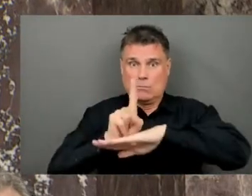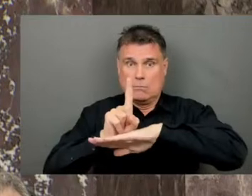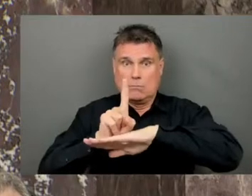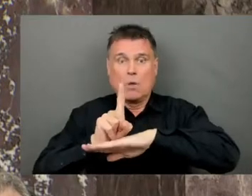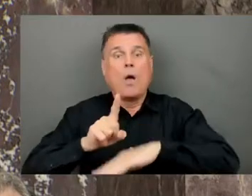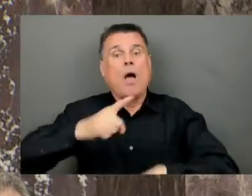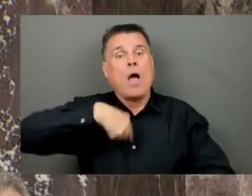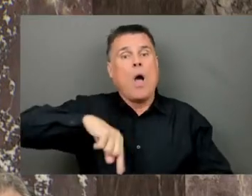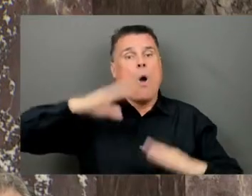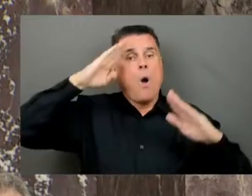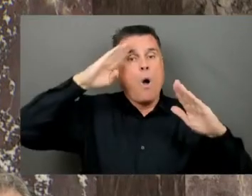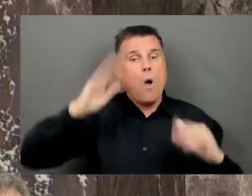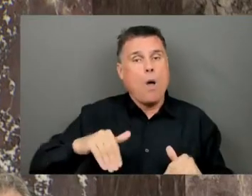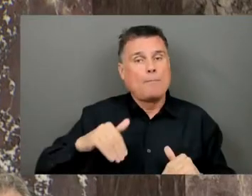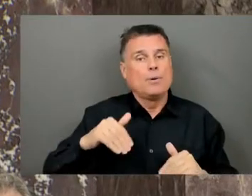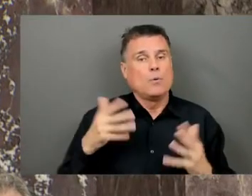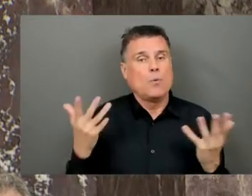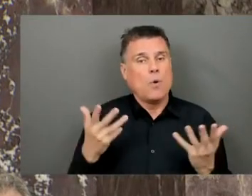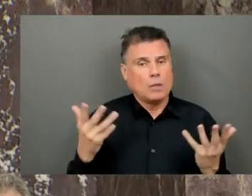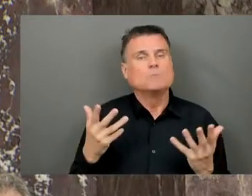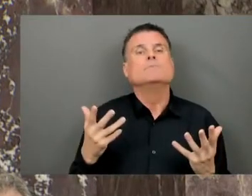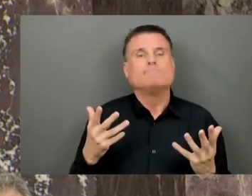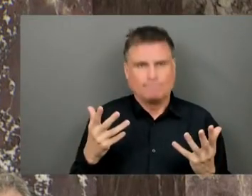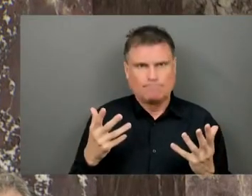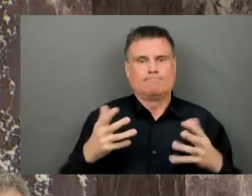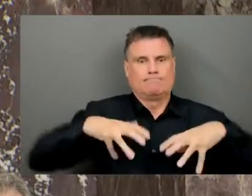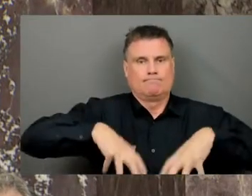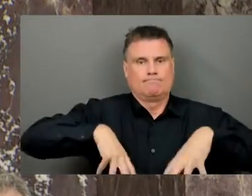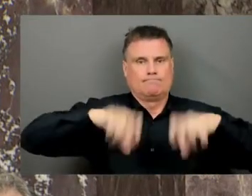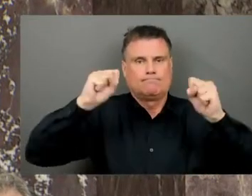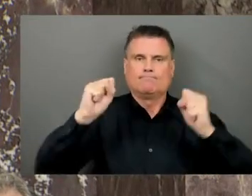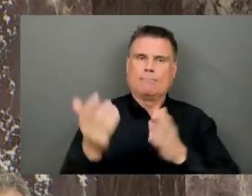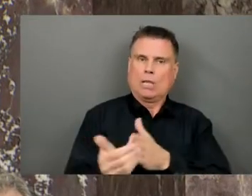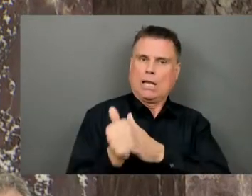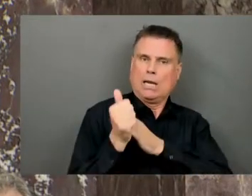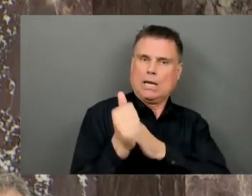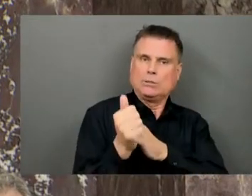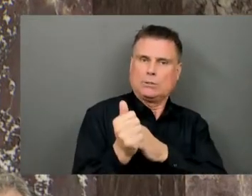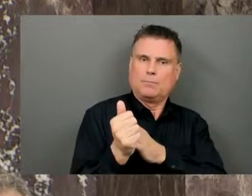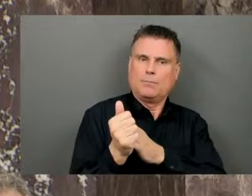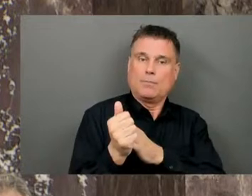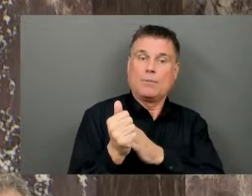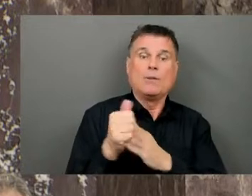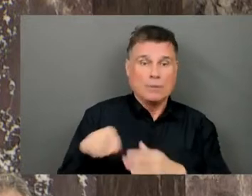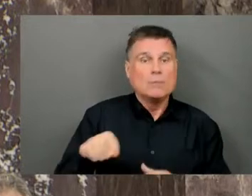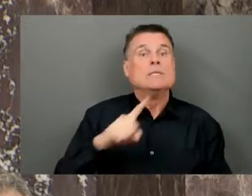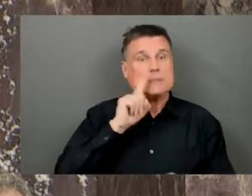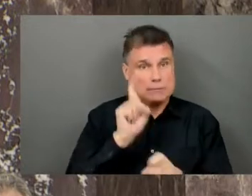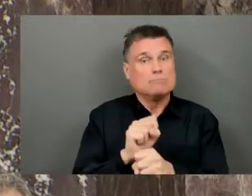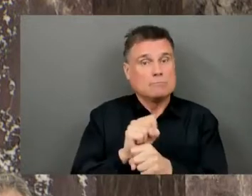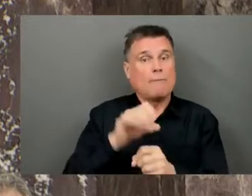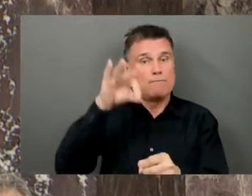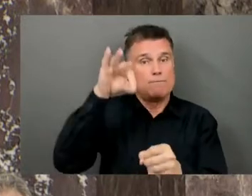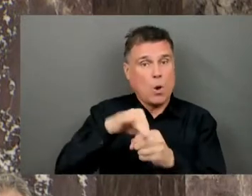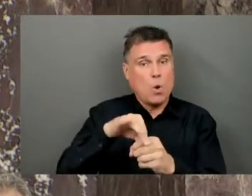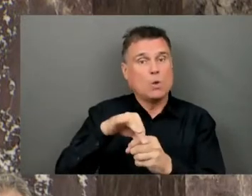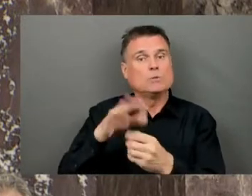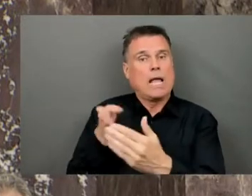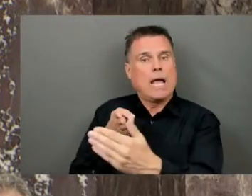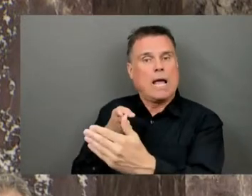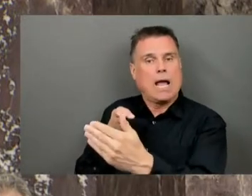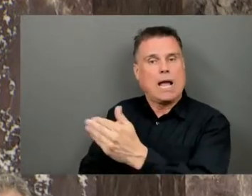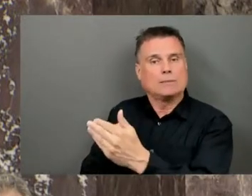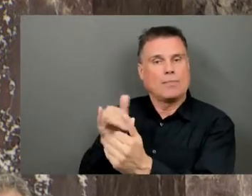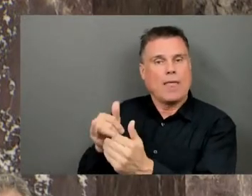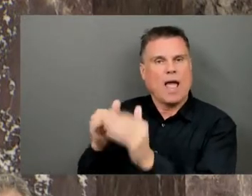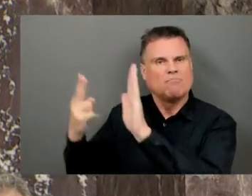Overwhelmingly, Honourable Speaker, they voted against that petition that was brought forward. It's a reminder that our communities are strong.